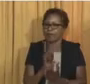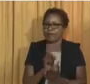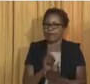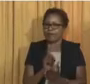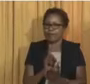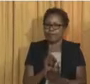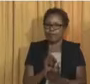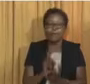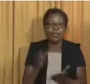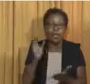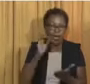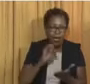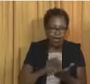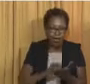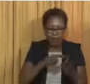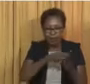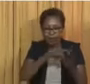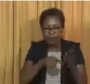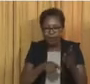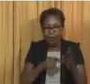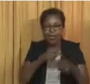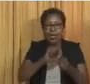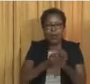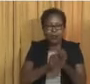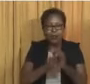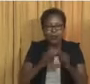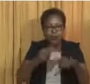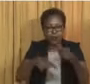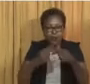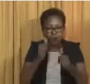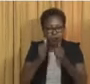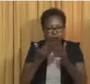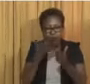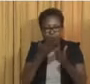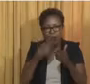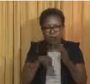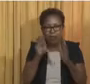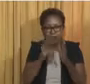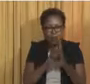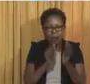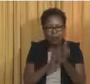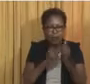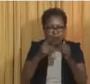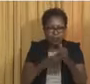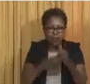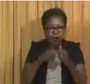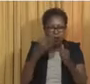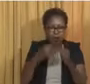the tiered amendment process provided in Chapter 16 of the Constitution